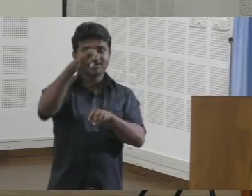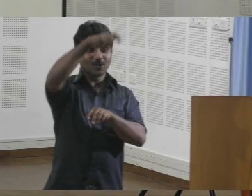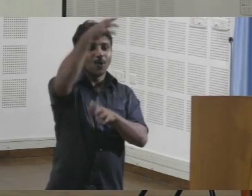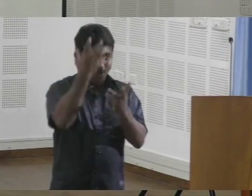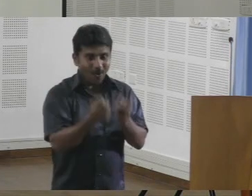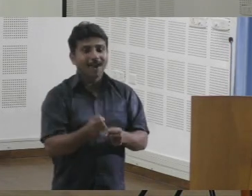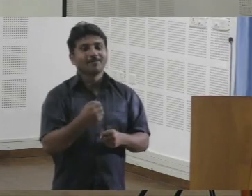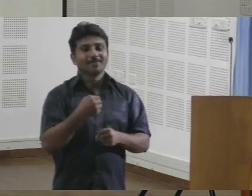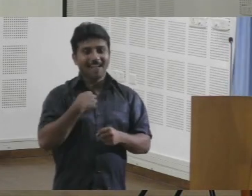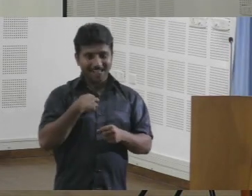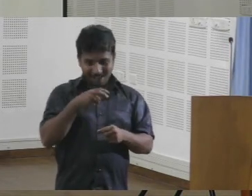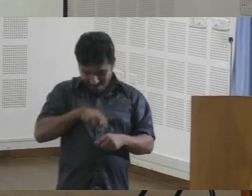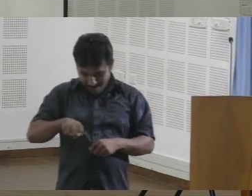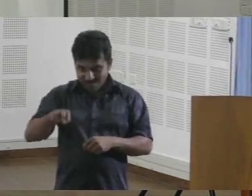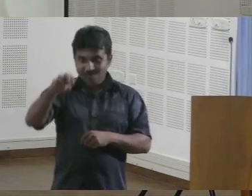Upstairs. Okay.